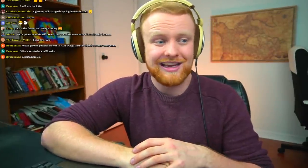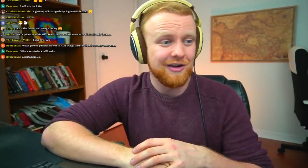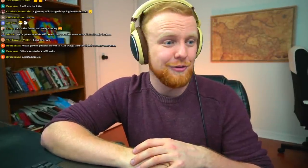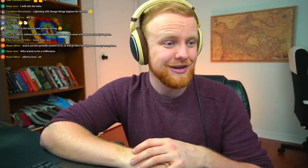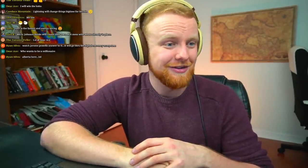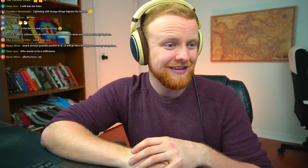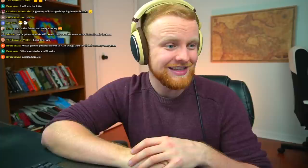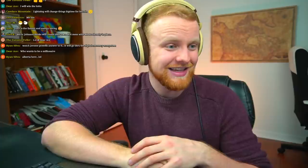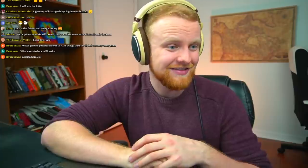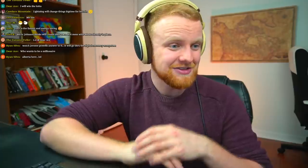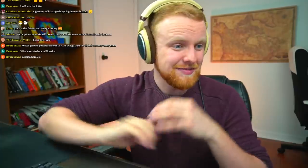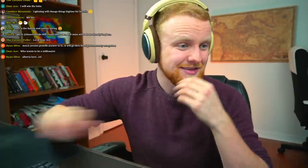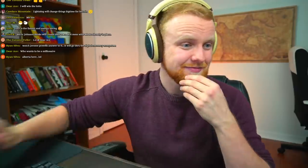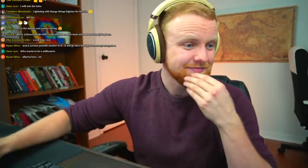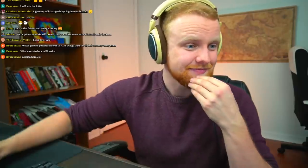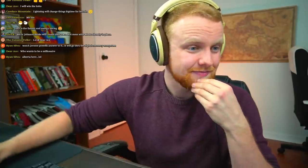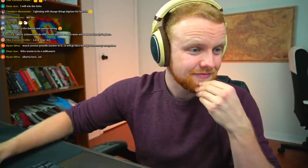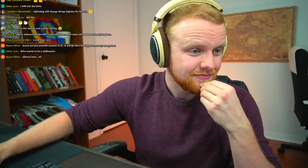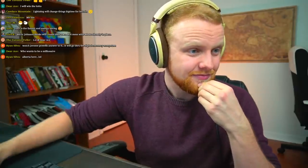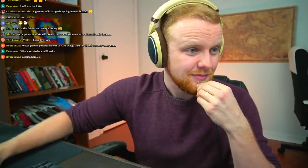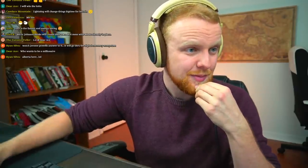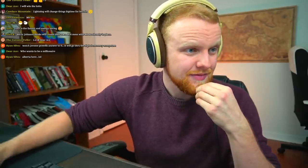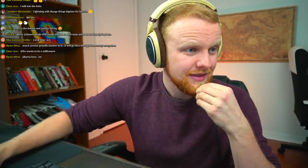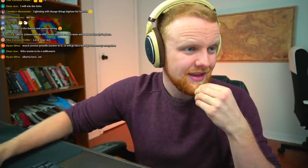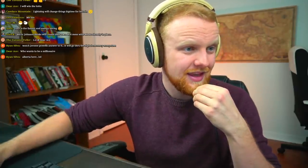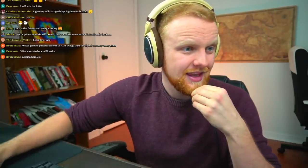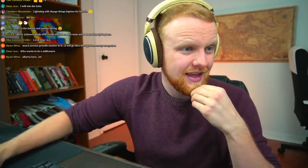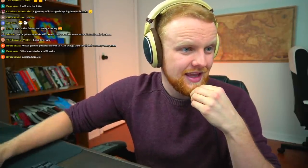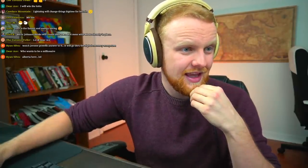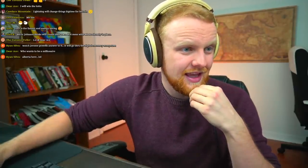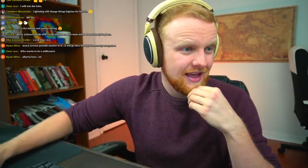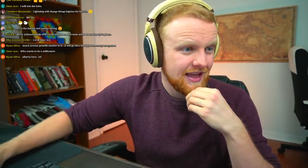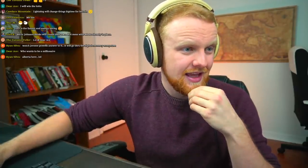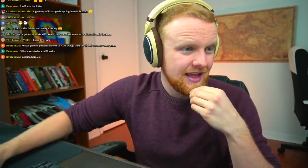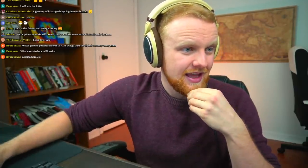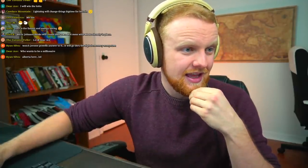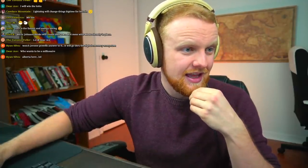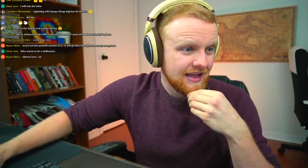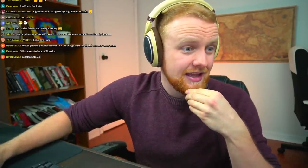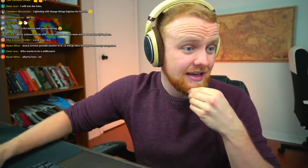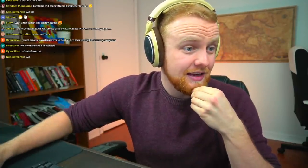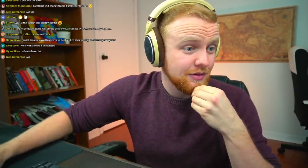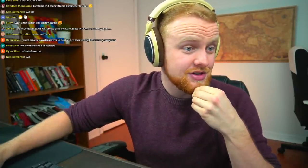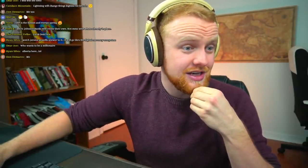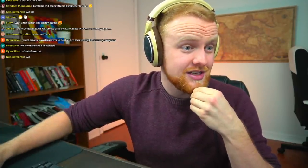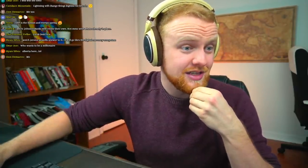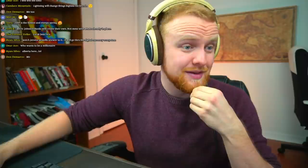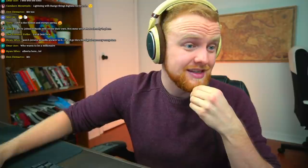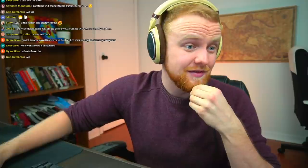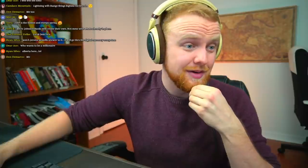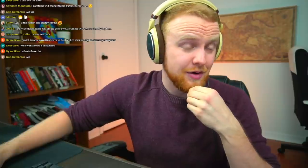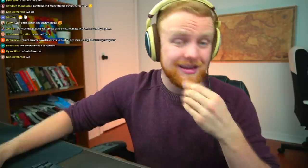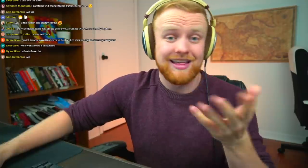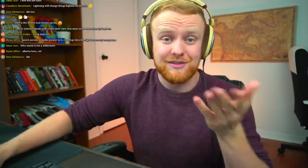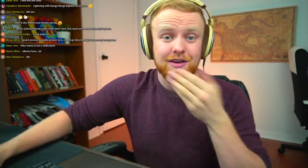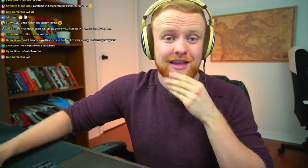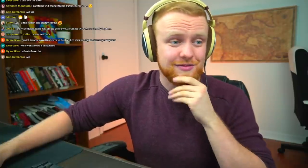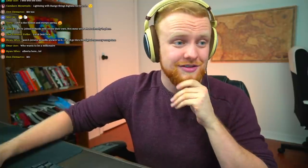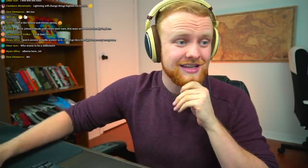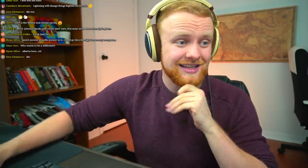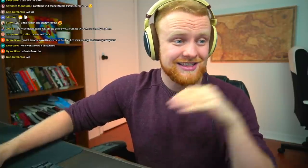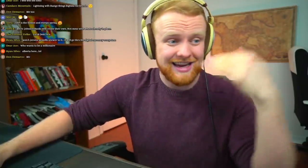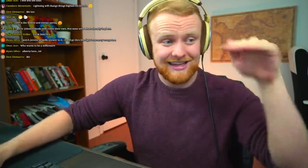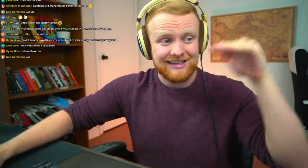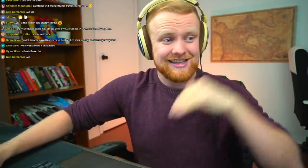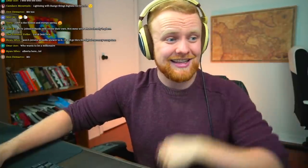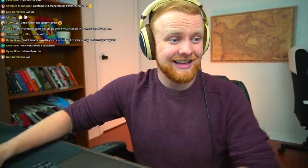we're hanging out when we don't have these live streams. Lightning will change things big time for Bitcoin. Yeah, that's what